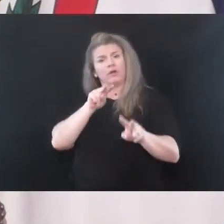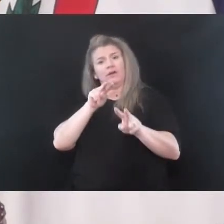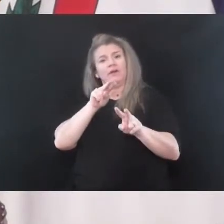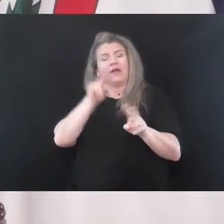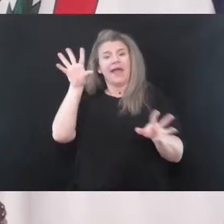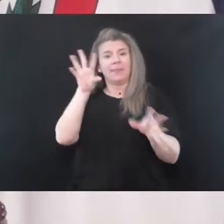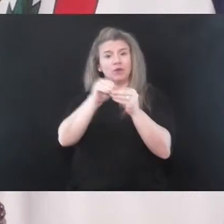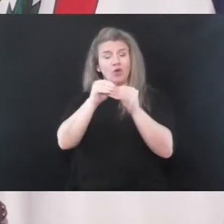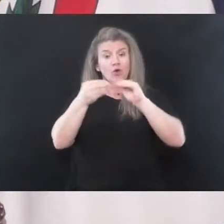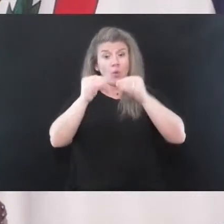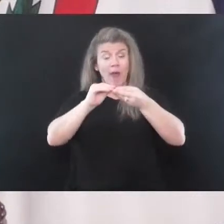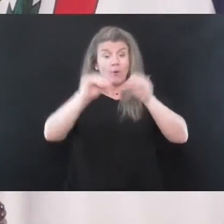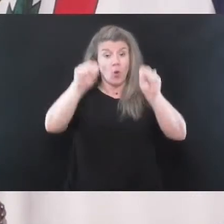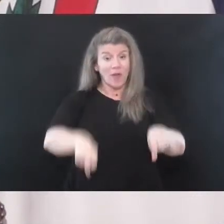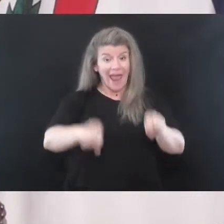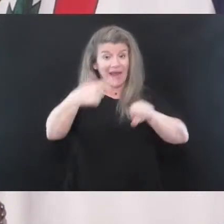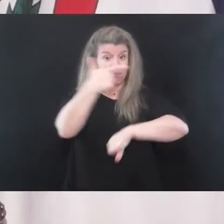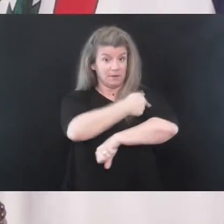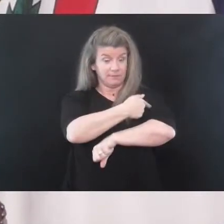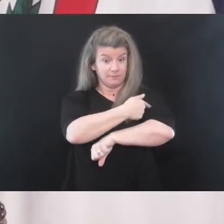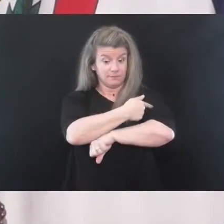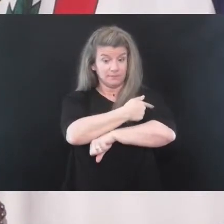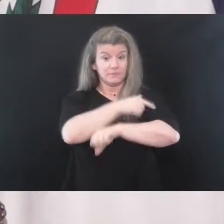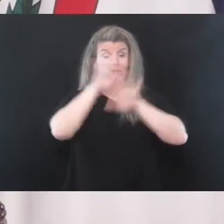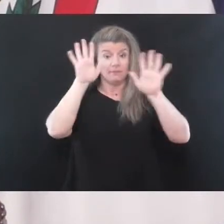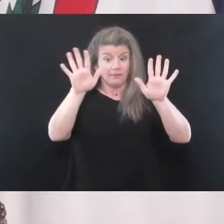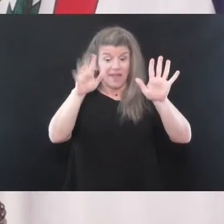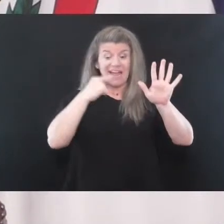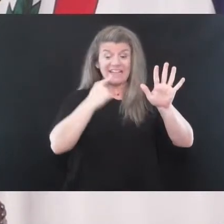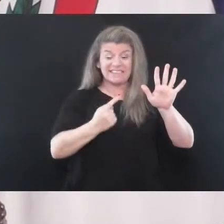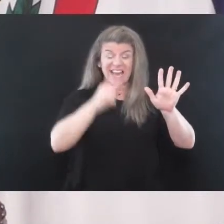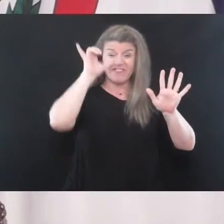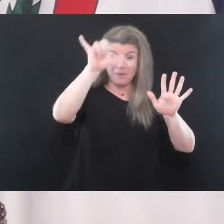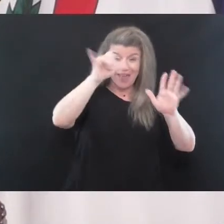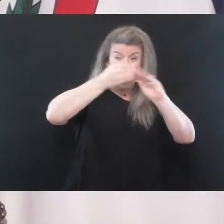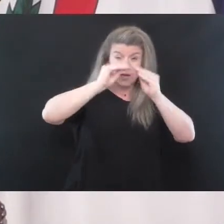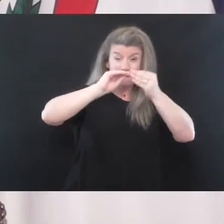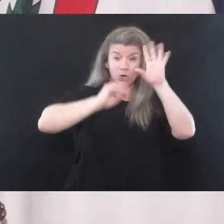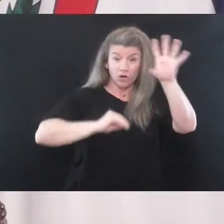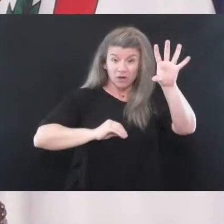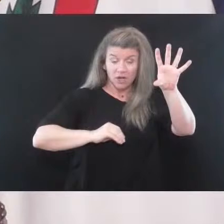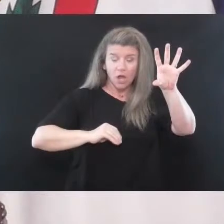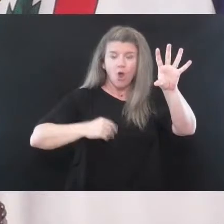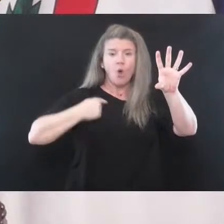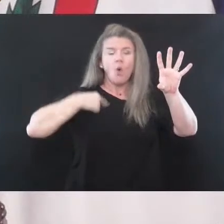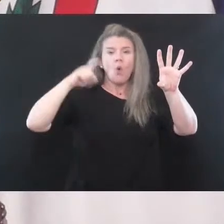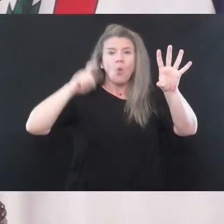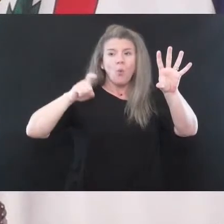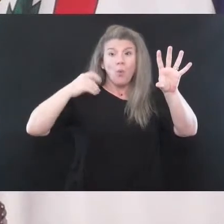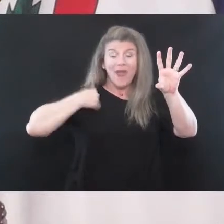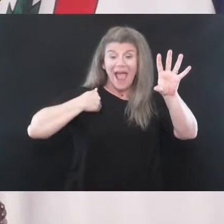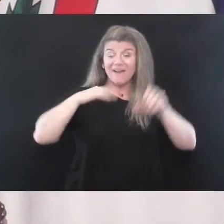total eligibility of the population and say from that, we've got